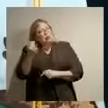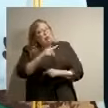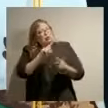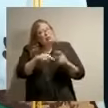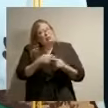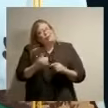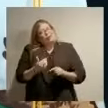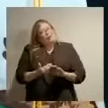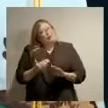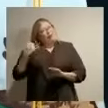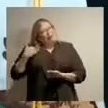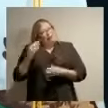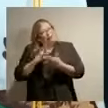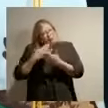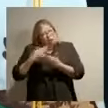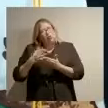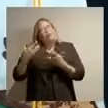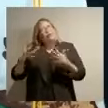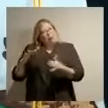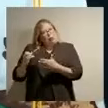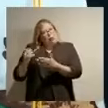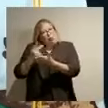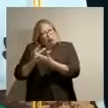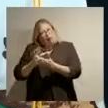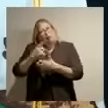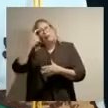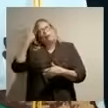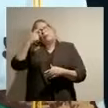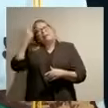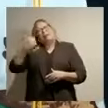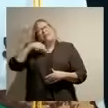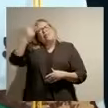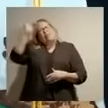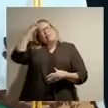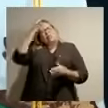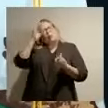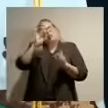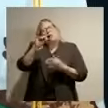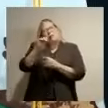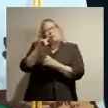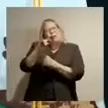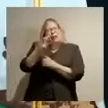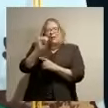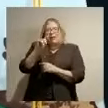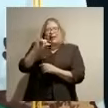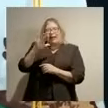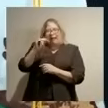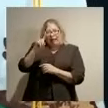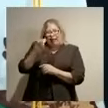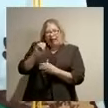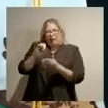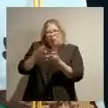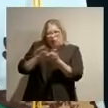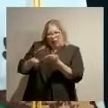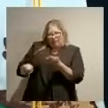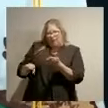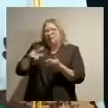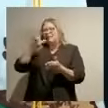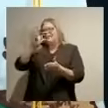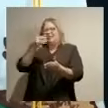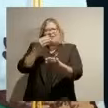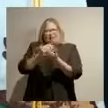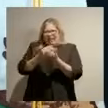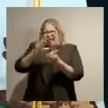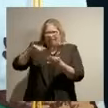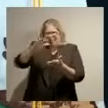last budget. It was approved, but because it's a federal Medicaid waiver, some of the funding streams, it hasn't actually gone through yet, I don't